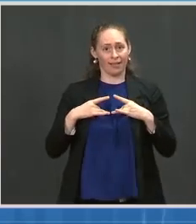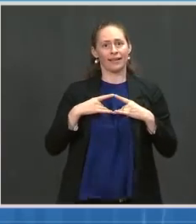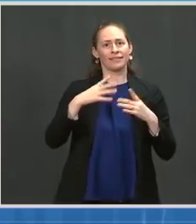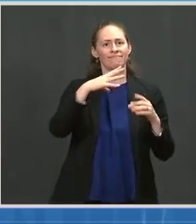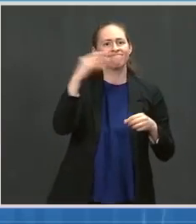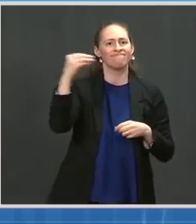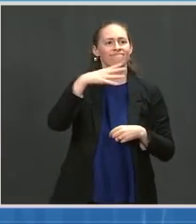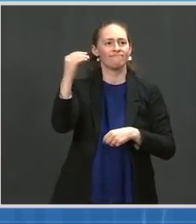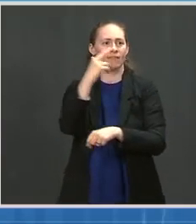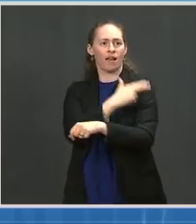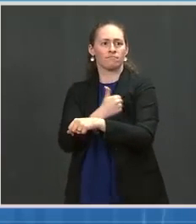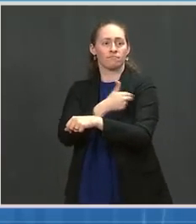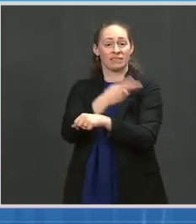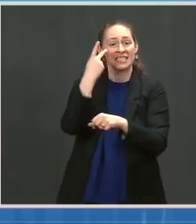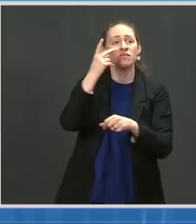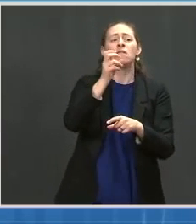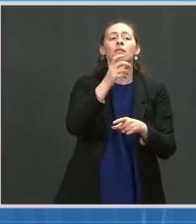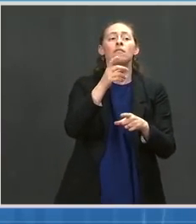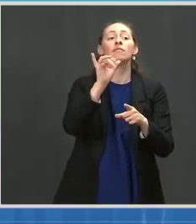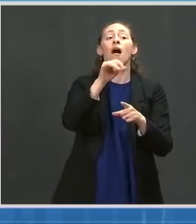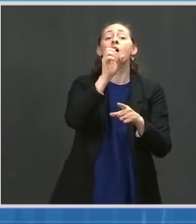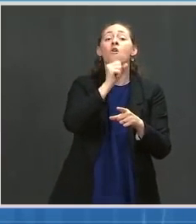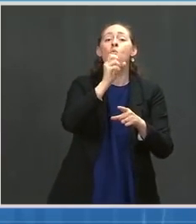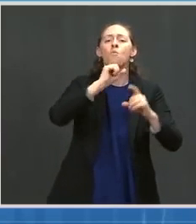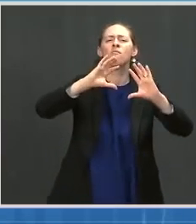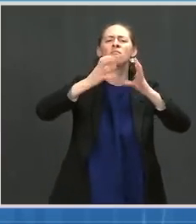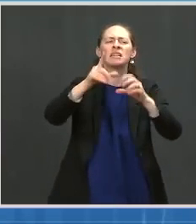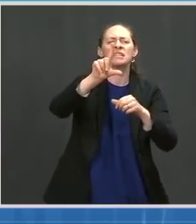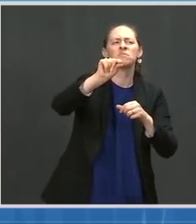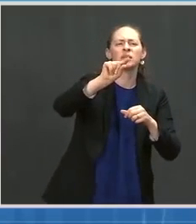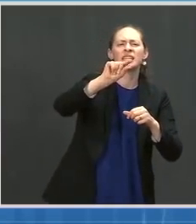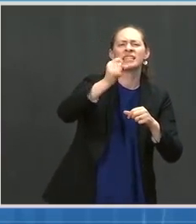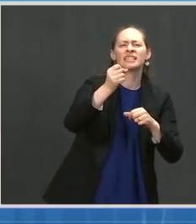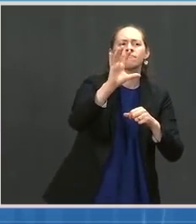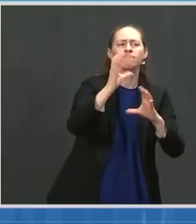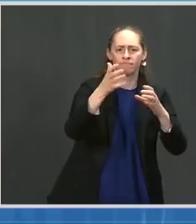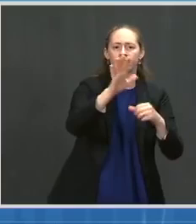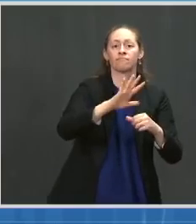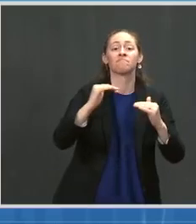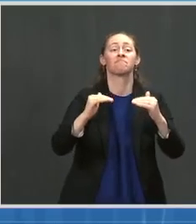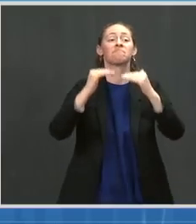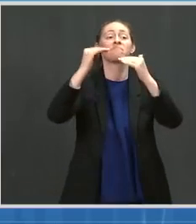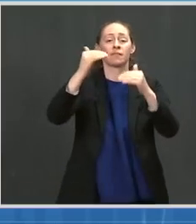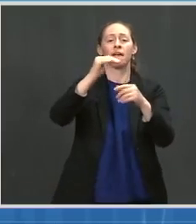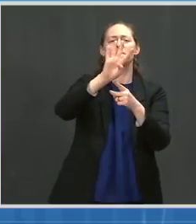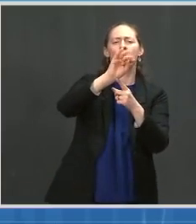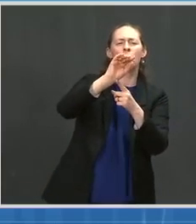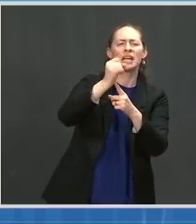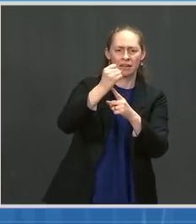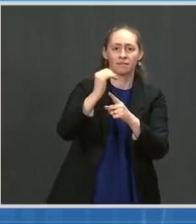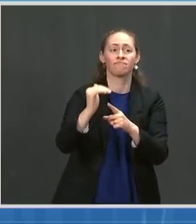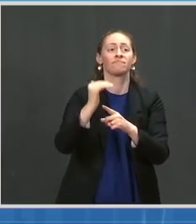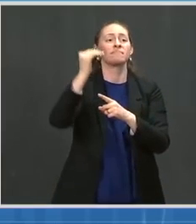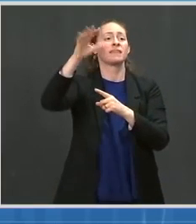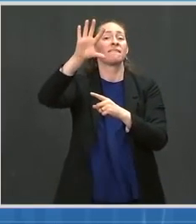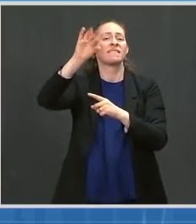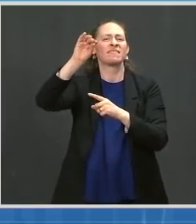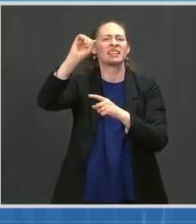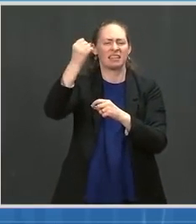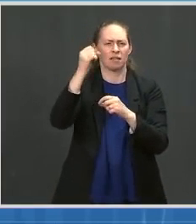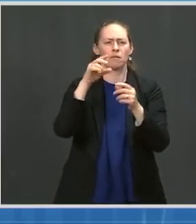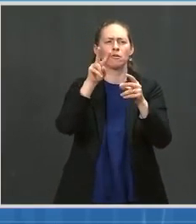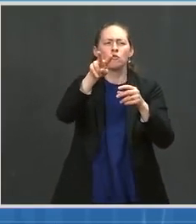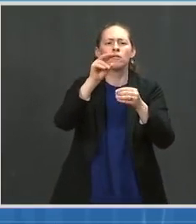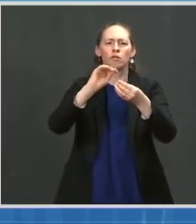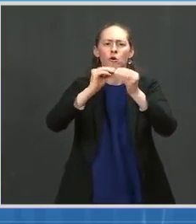in orange, 26 to 54 in light blue, and 55 to 64 in green have increasing numbers